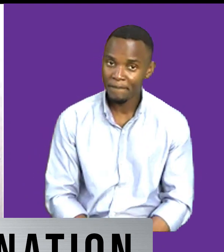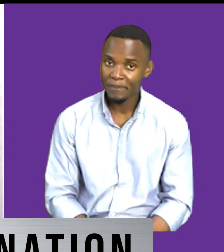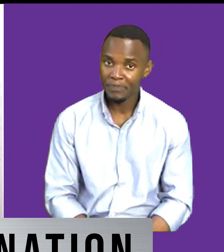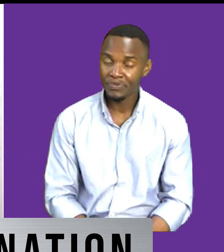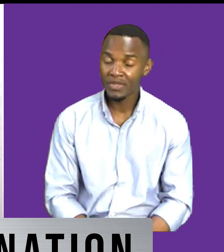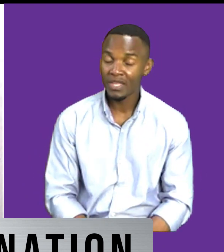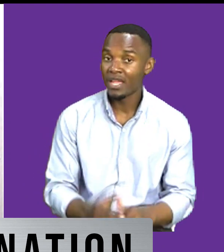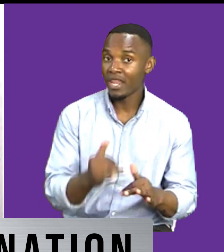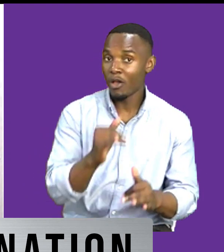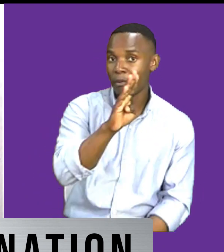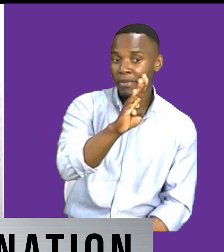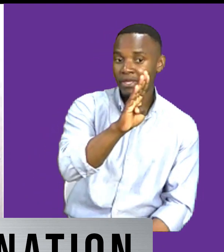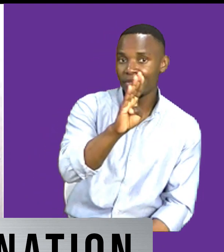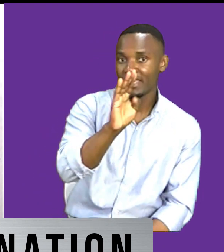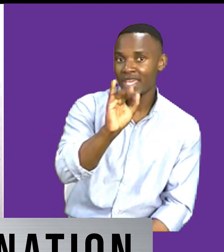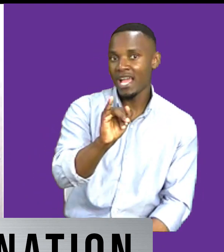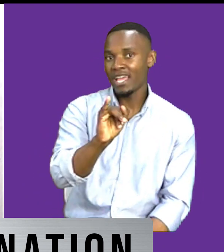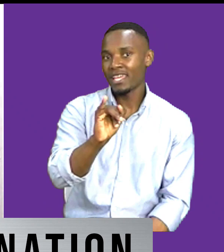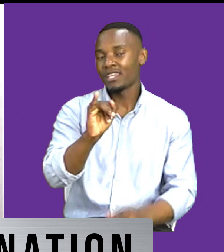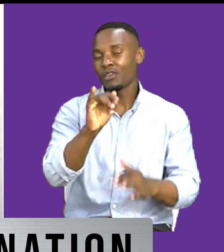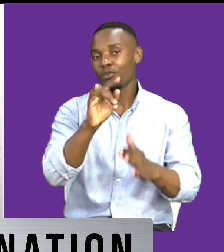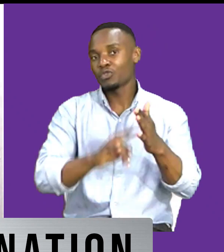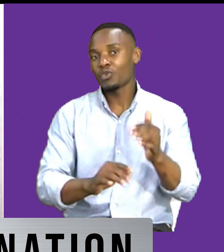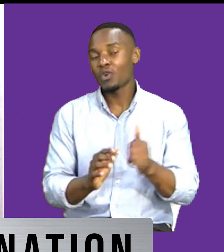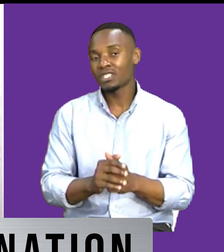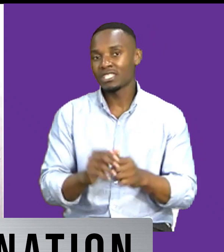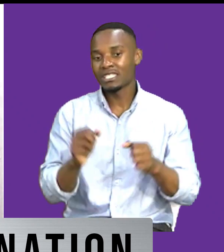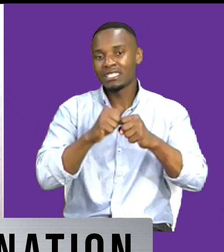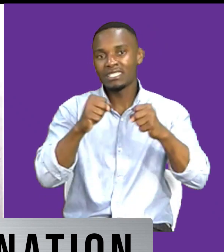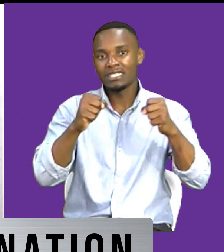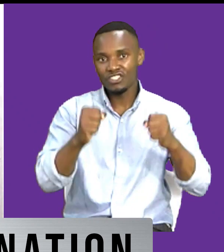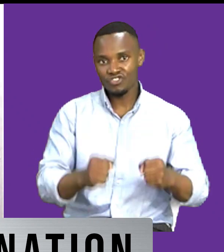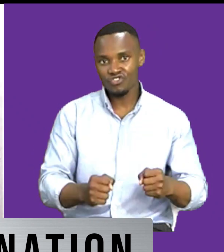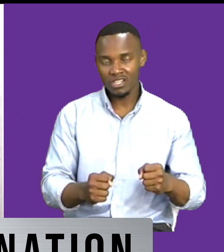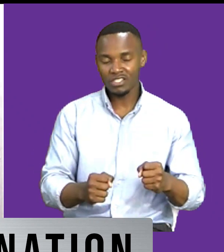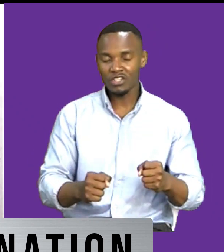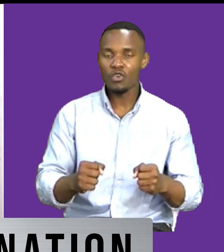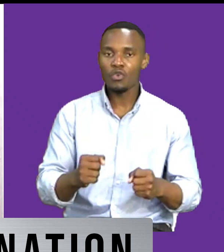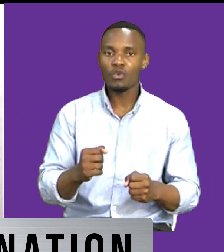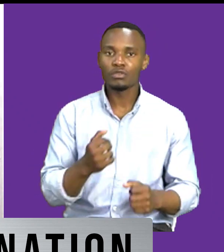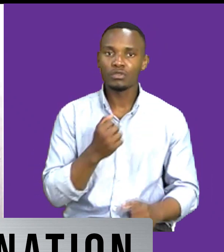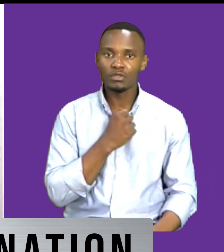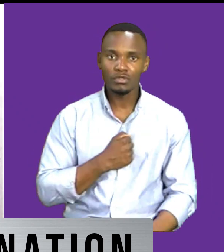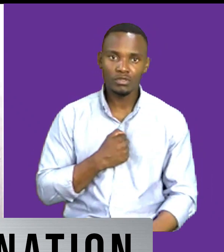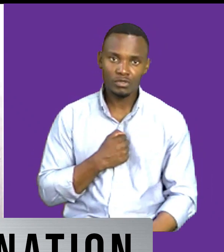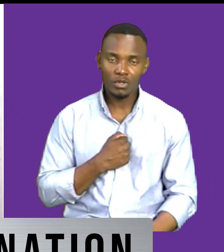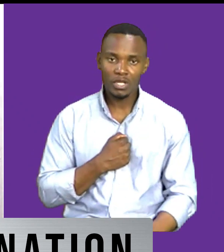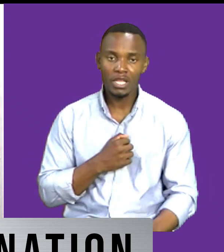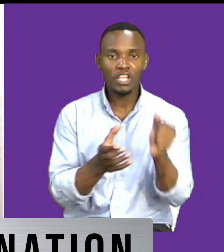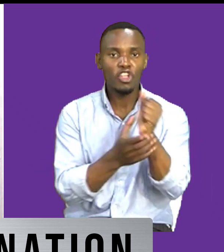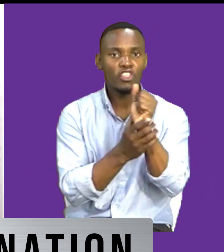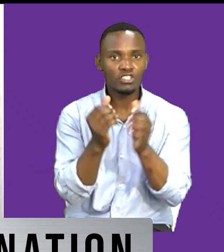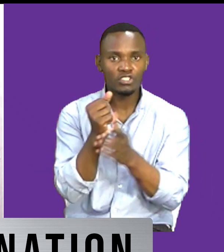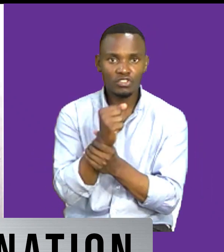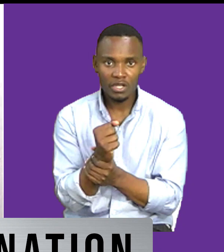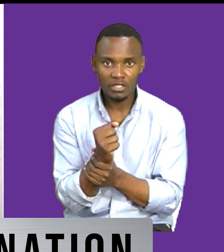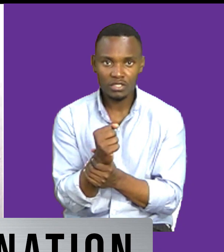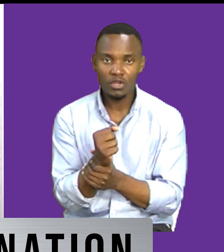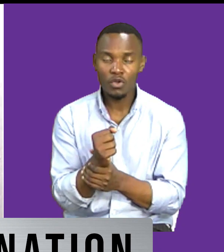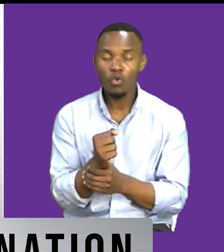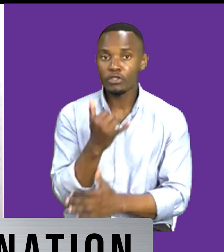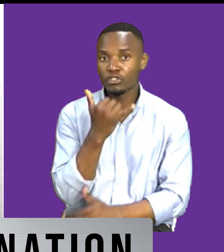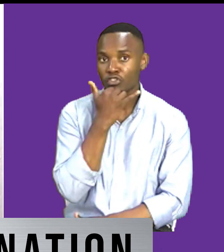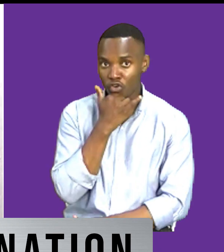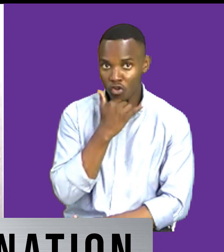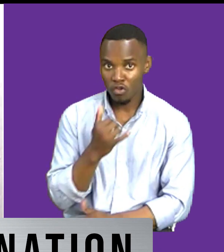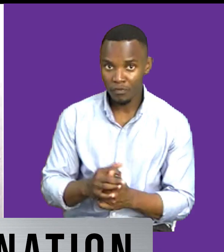of BBI, it was actually the way they structured it. It was a president who was supposed to use Article 256, which